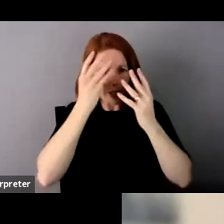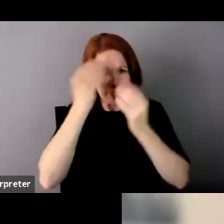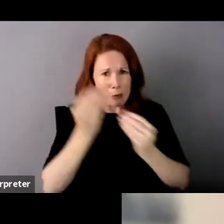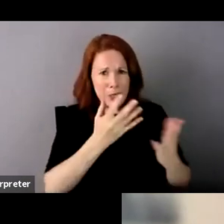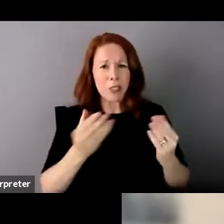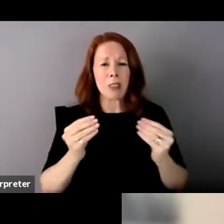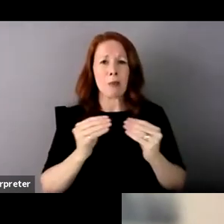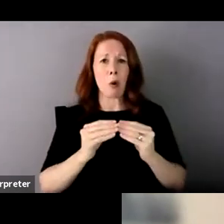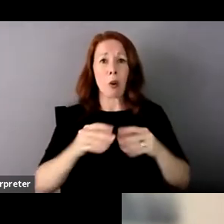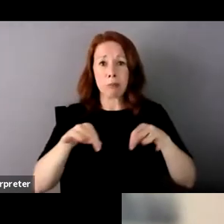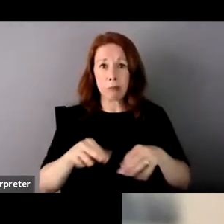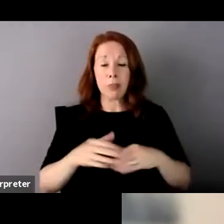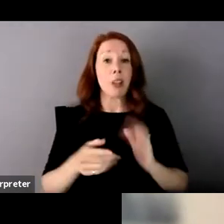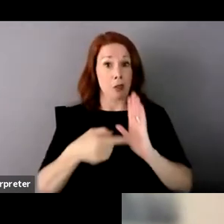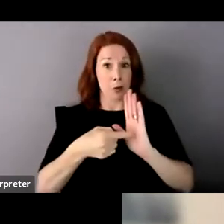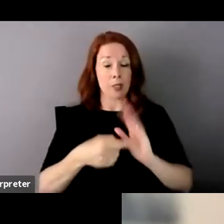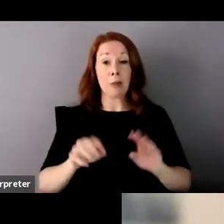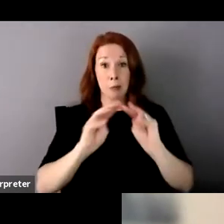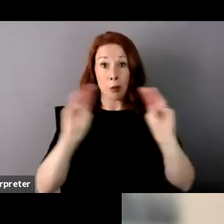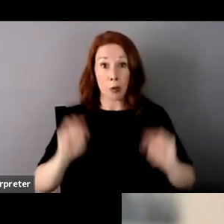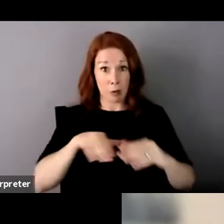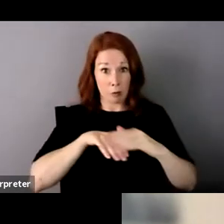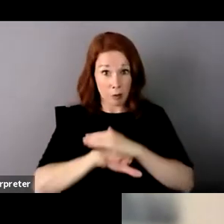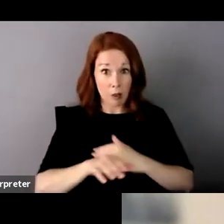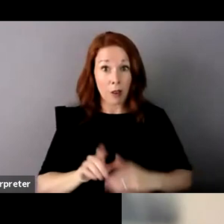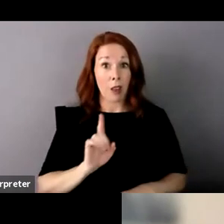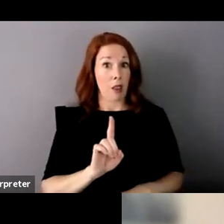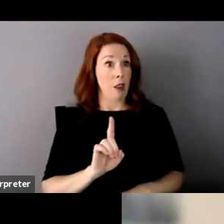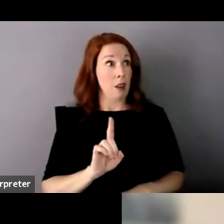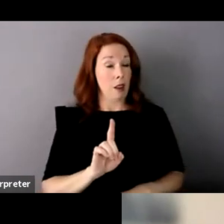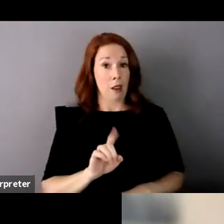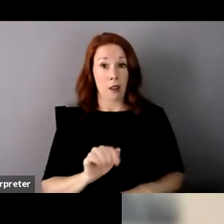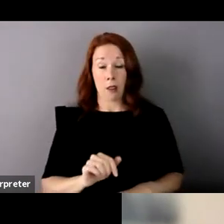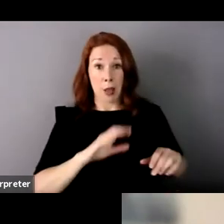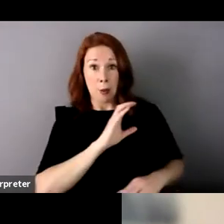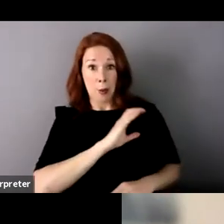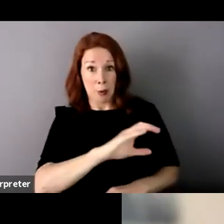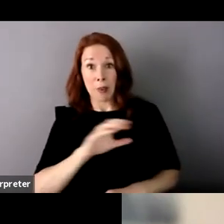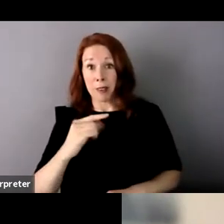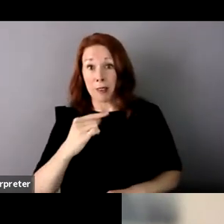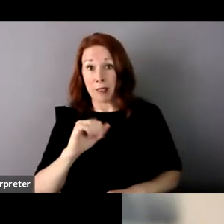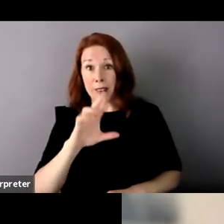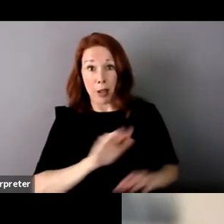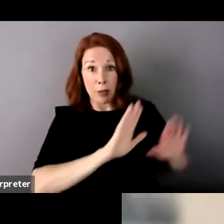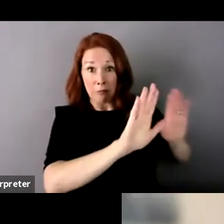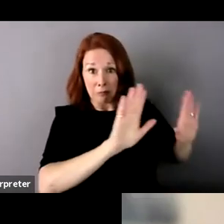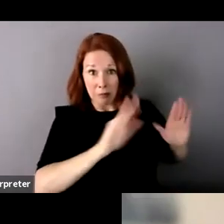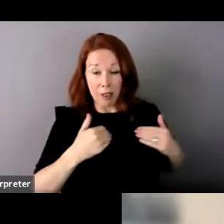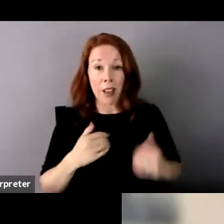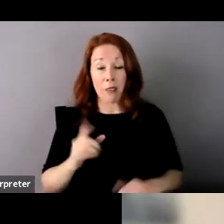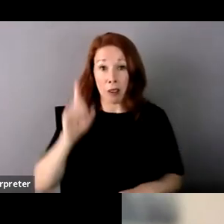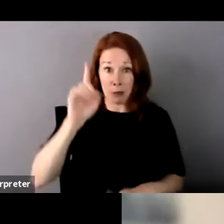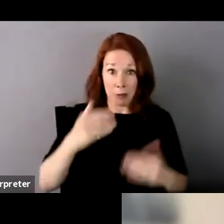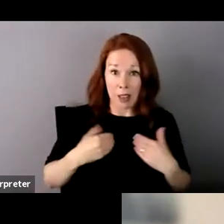instructions. Sometimes when you walk into a museum, it's like, okay, you have this gallery down here, you have this gallery upstairs, you can go watch